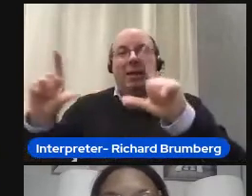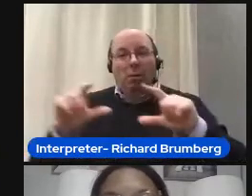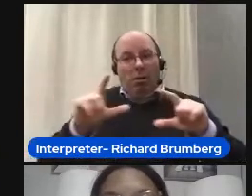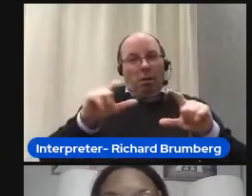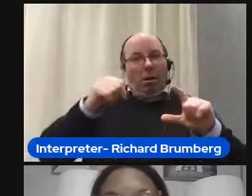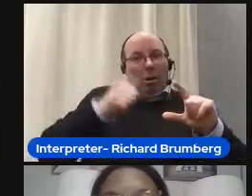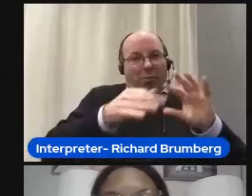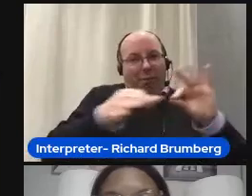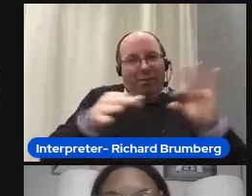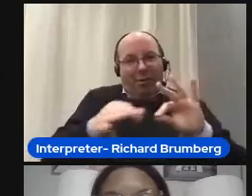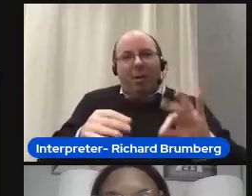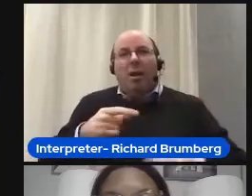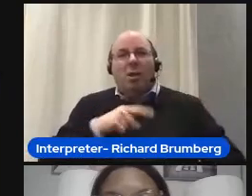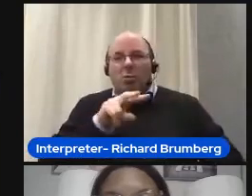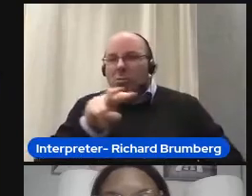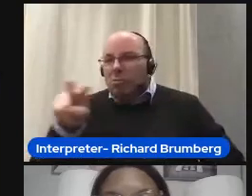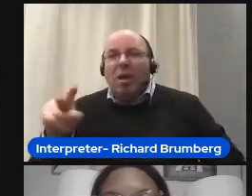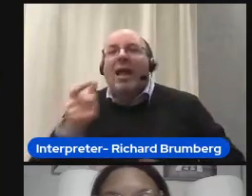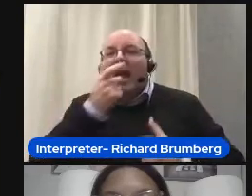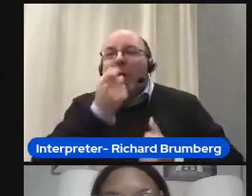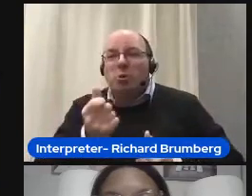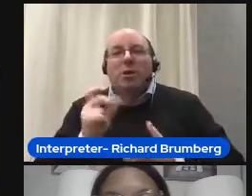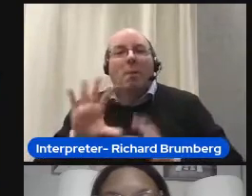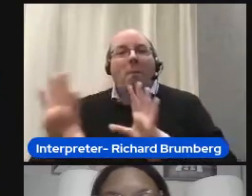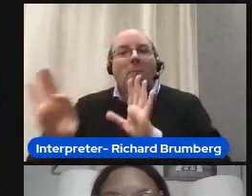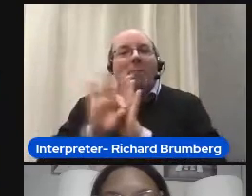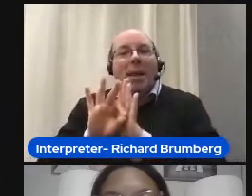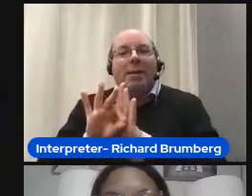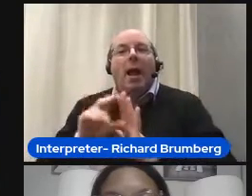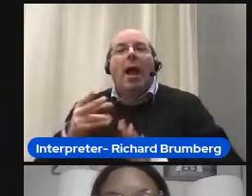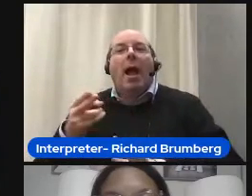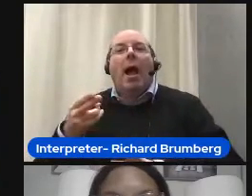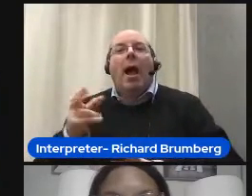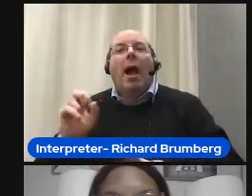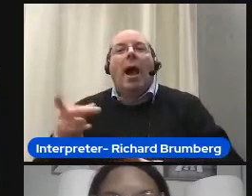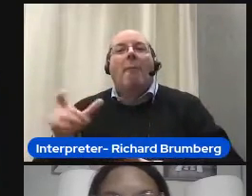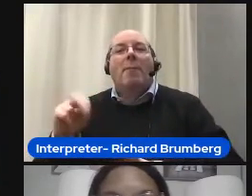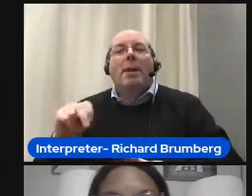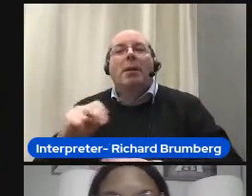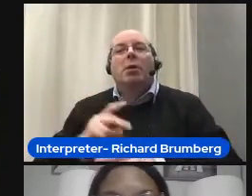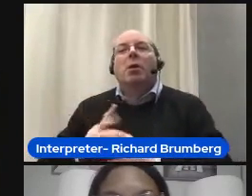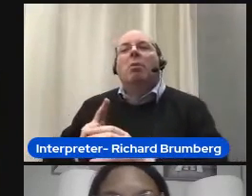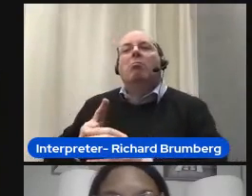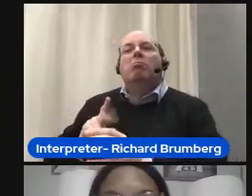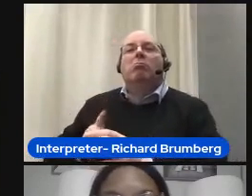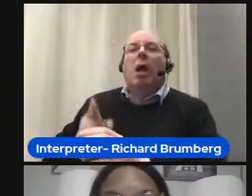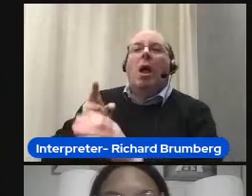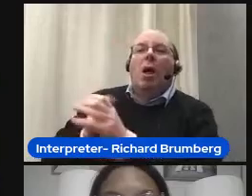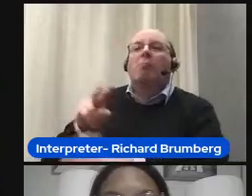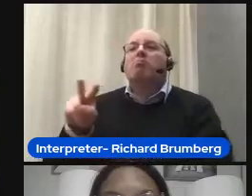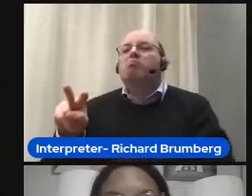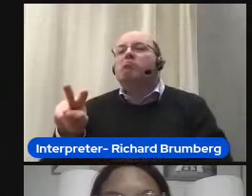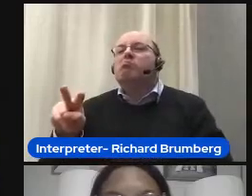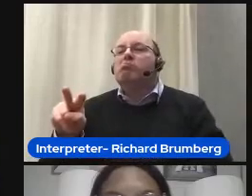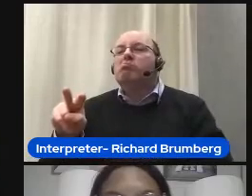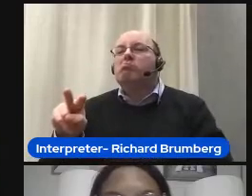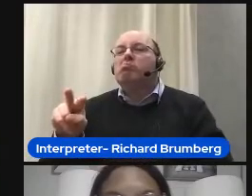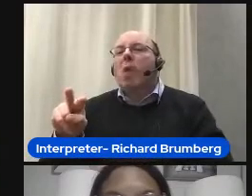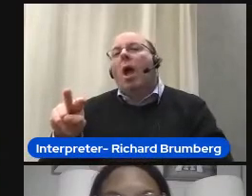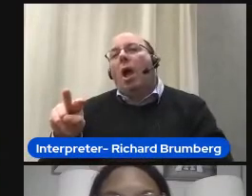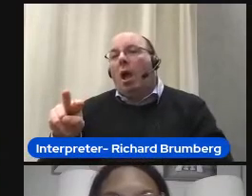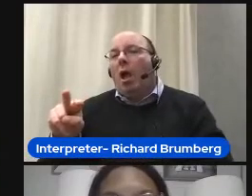description. Choose an area of interest. And the great thing about Hop In is that you can pay attention for a little while and